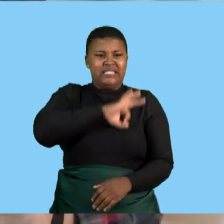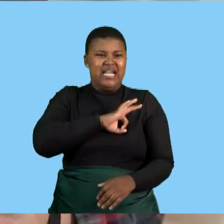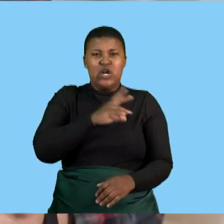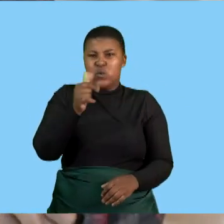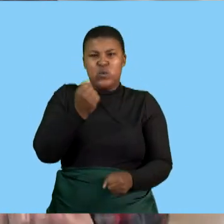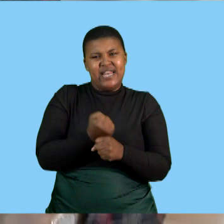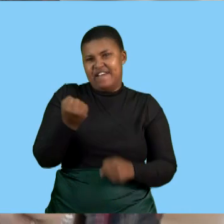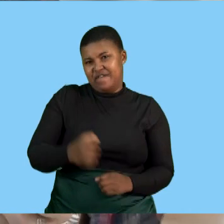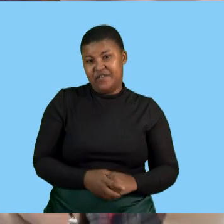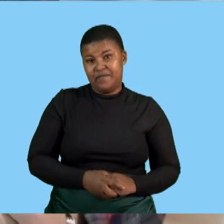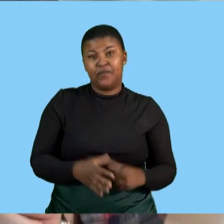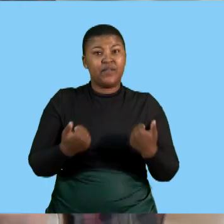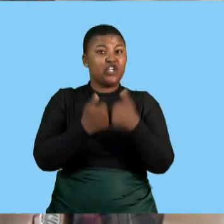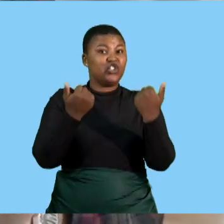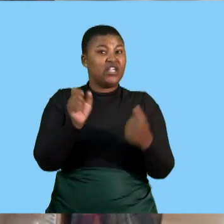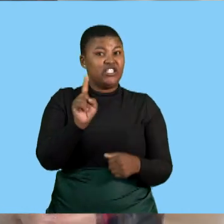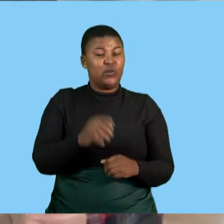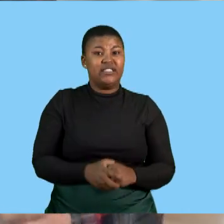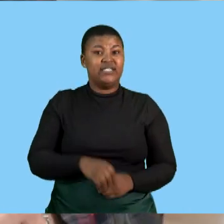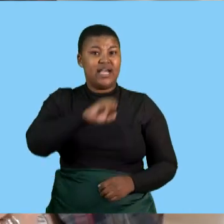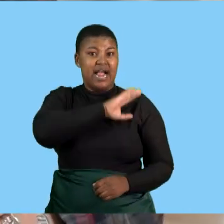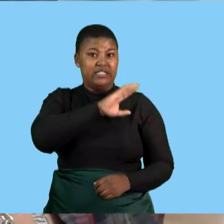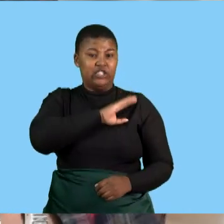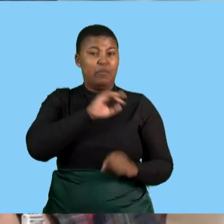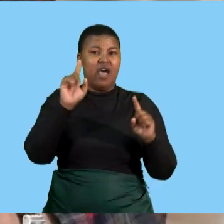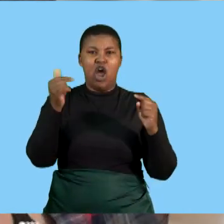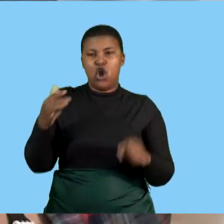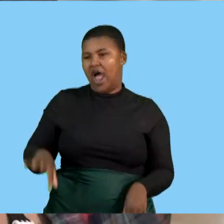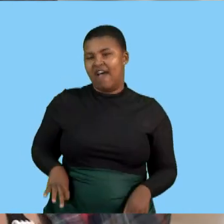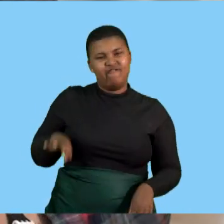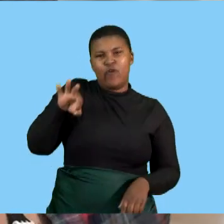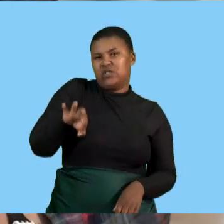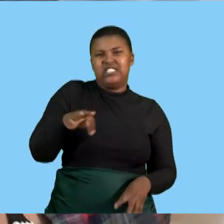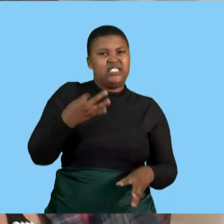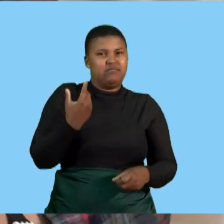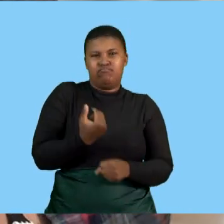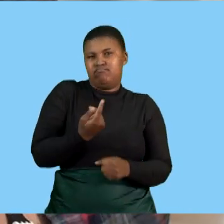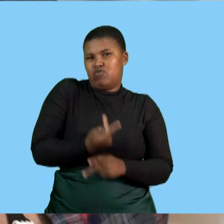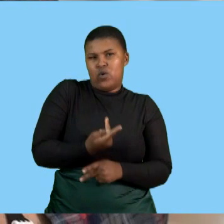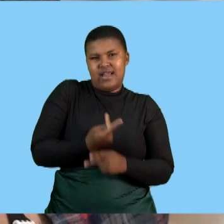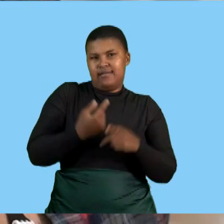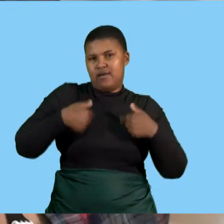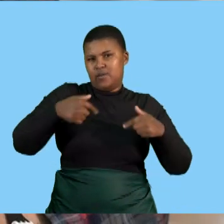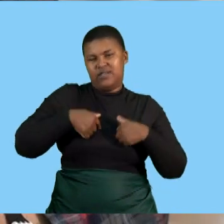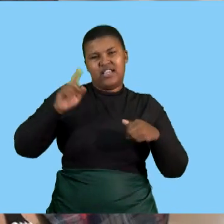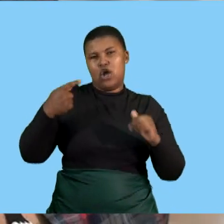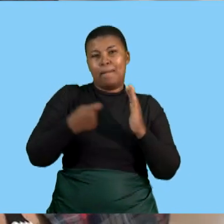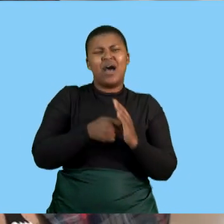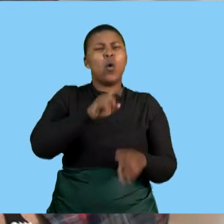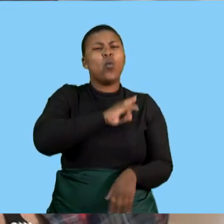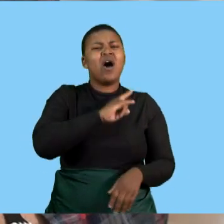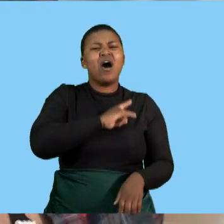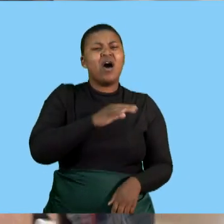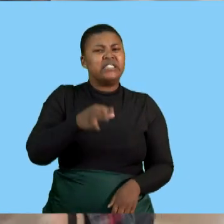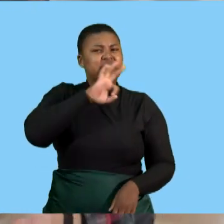income. So the challenge will be that our customers will not be able to afford our products because they can't get